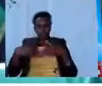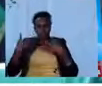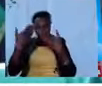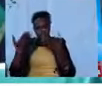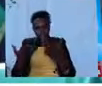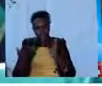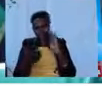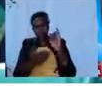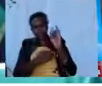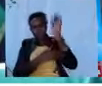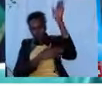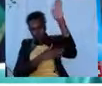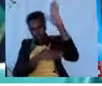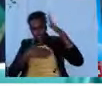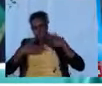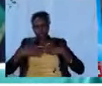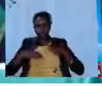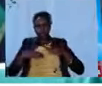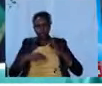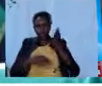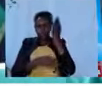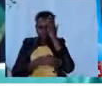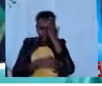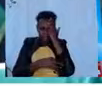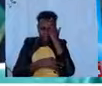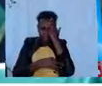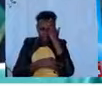God to the people of Israel.